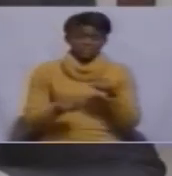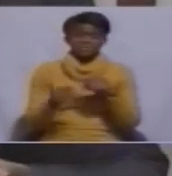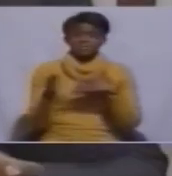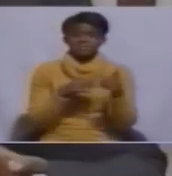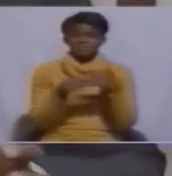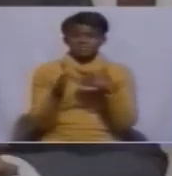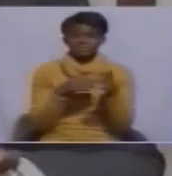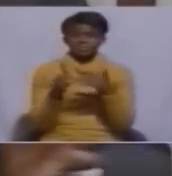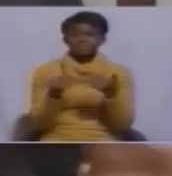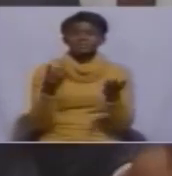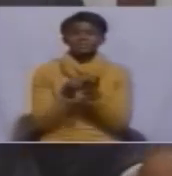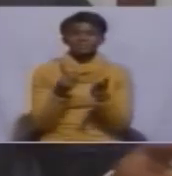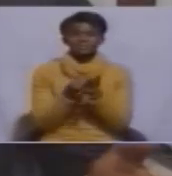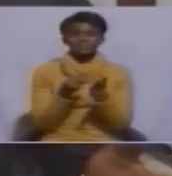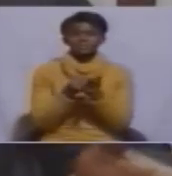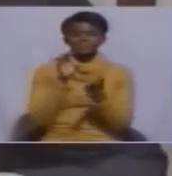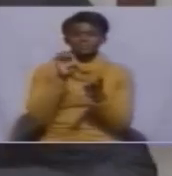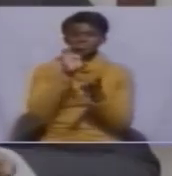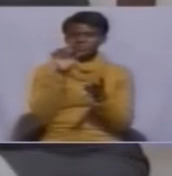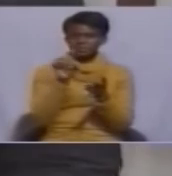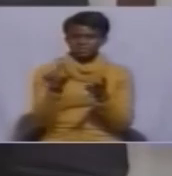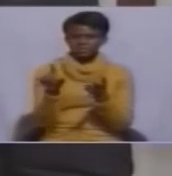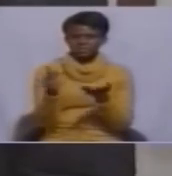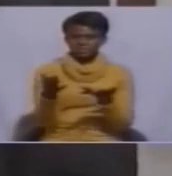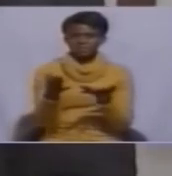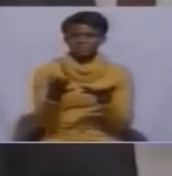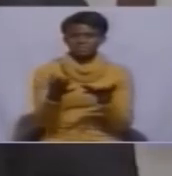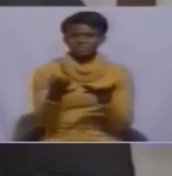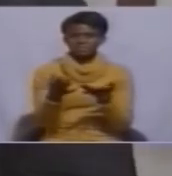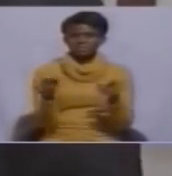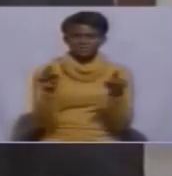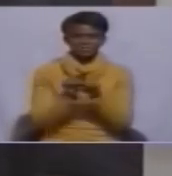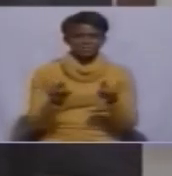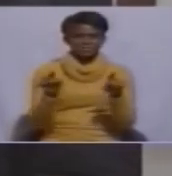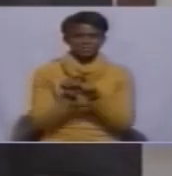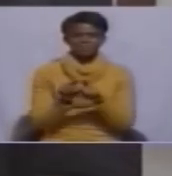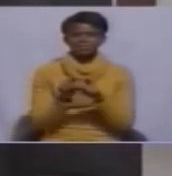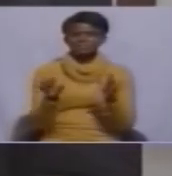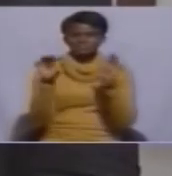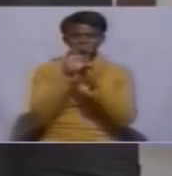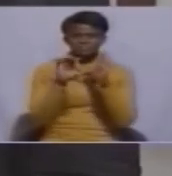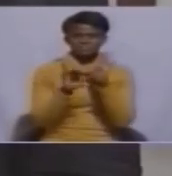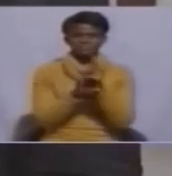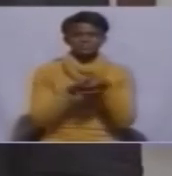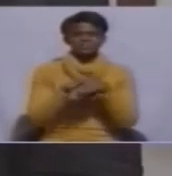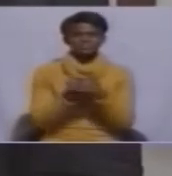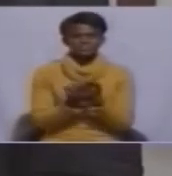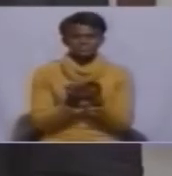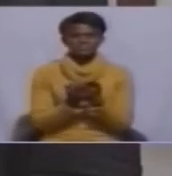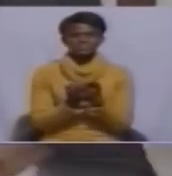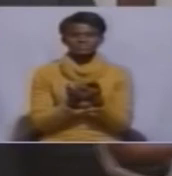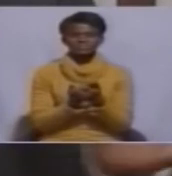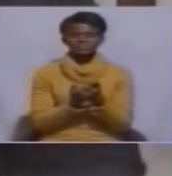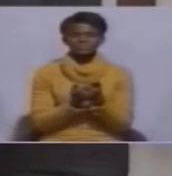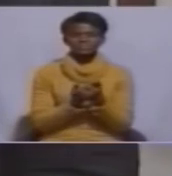are fees which the Electoral Commission came up with. And they're probably not cast in the Constitution. No, they're not in the Constitution, yeah. So